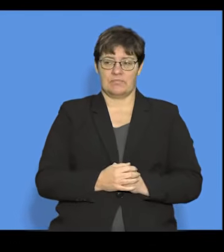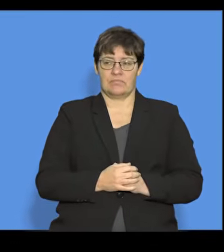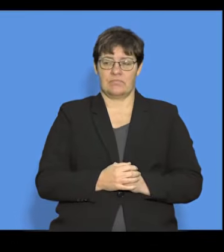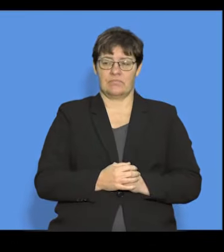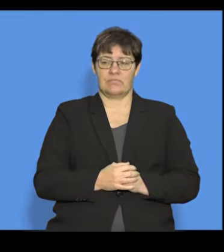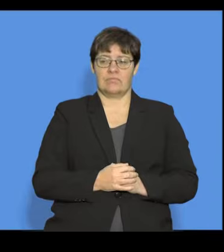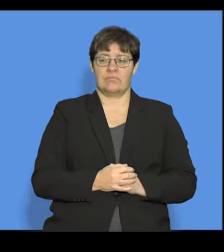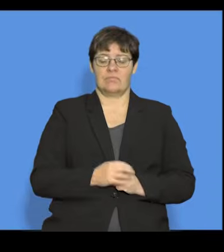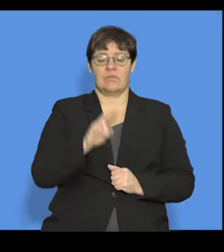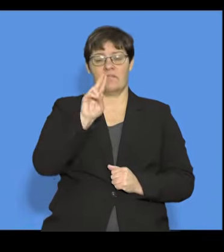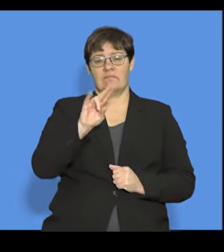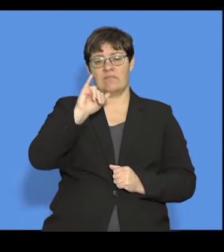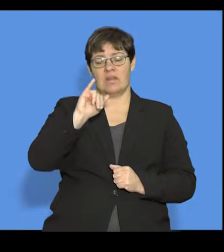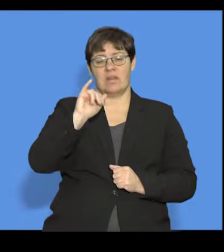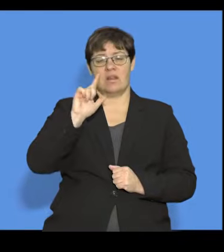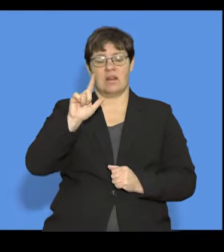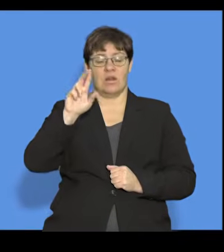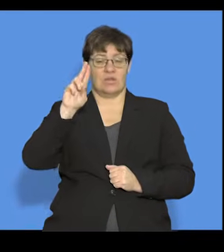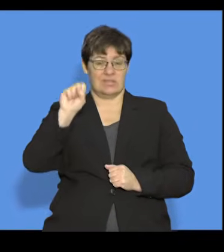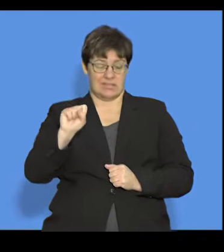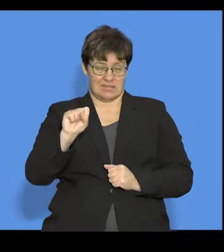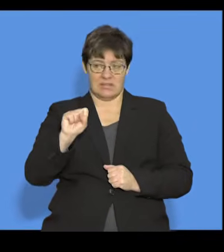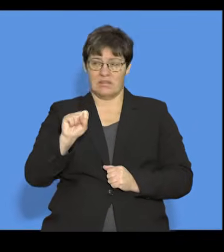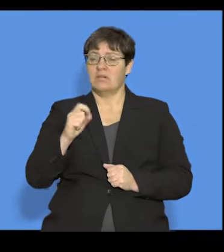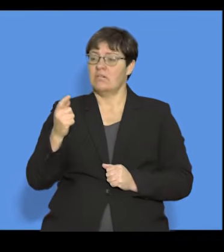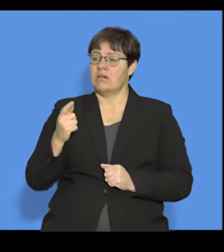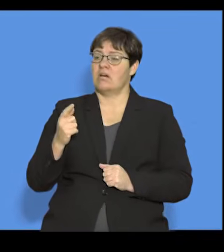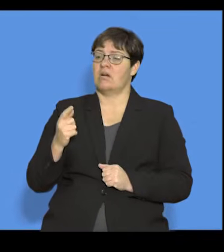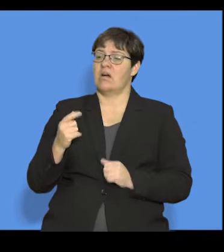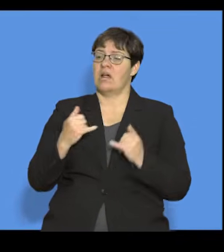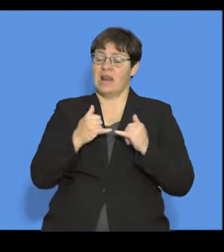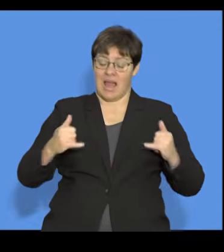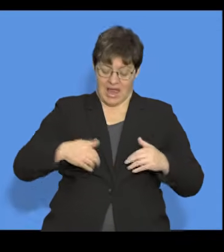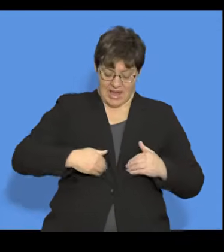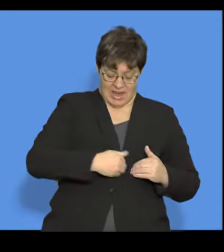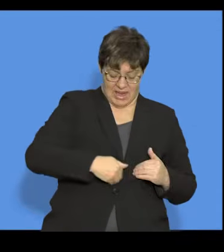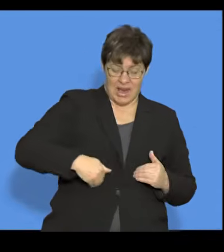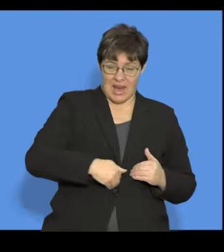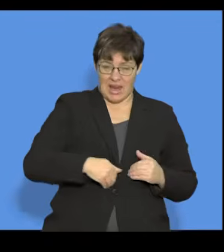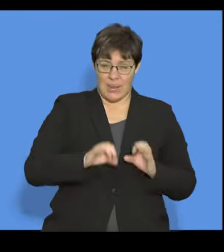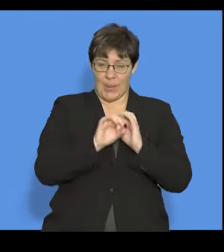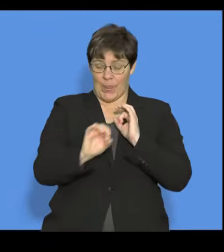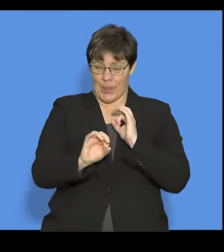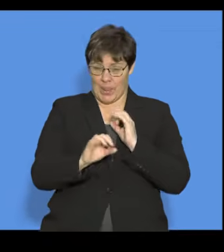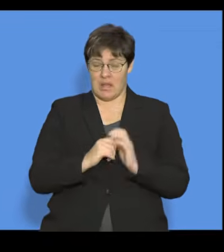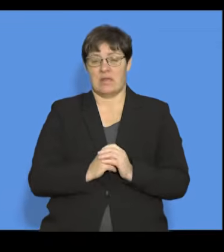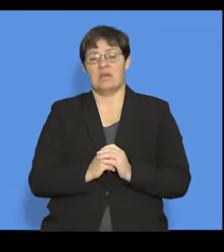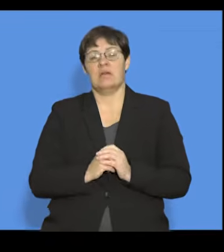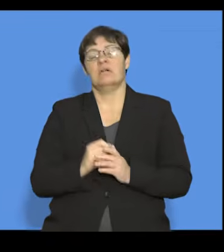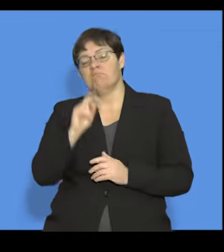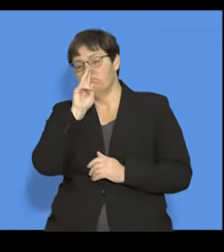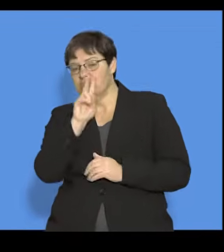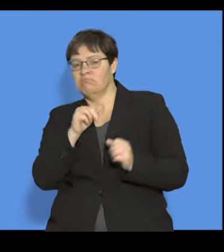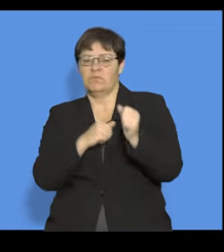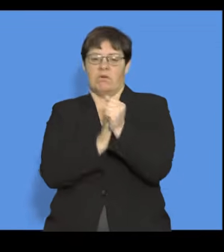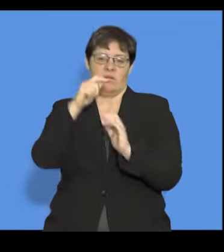We're going to talk about the villi as an adaptation in the lining of the small intestine, and we will spend some time looking